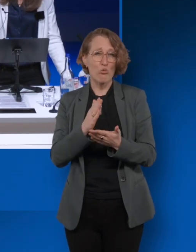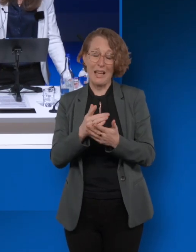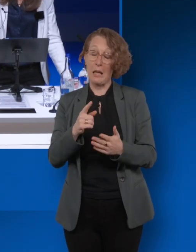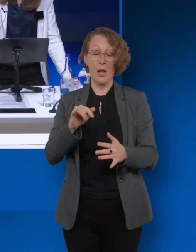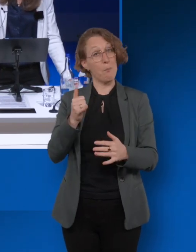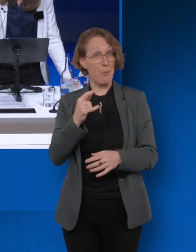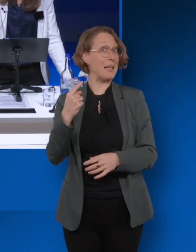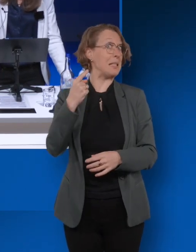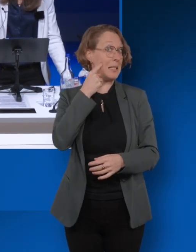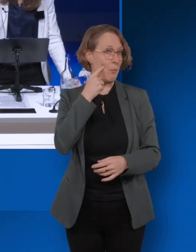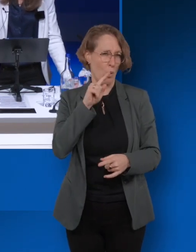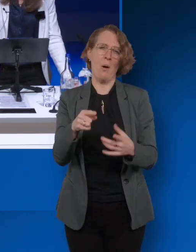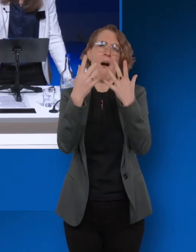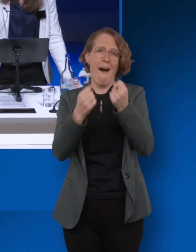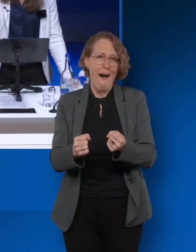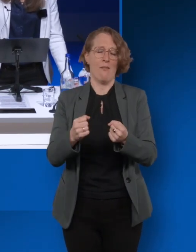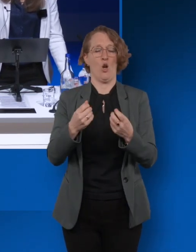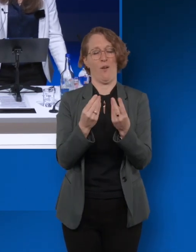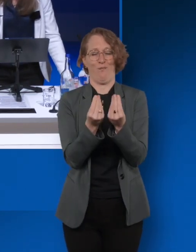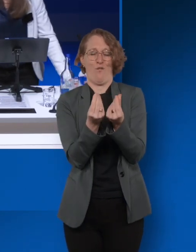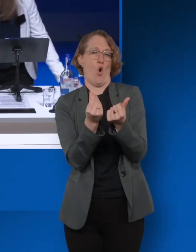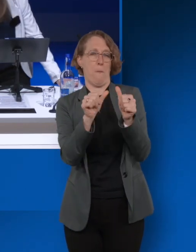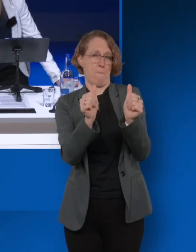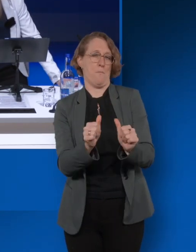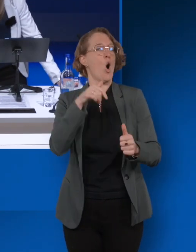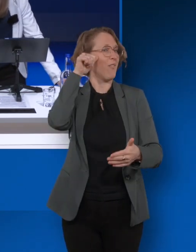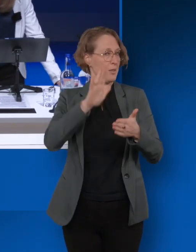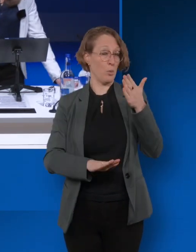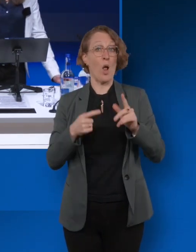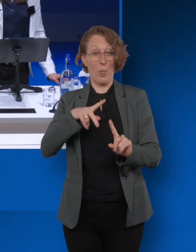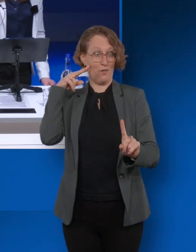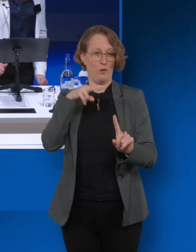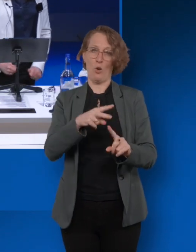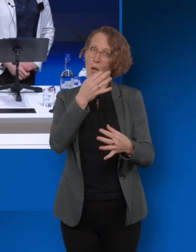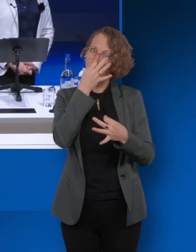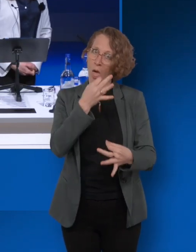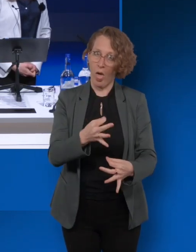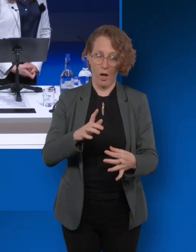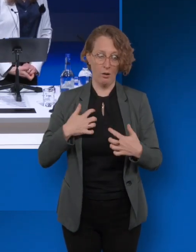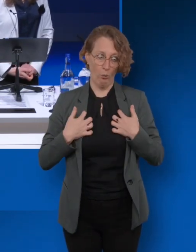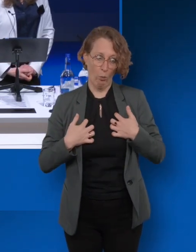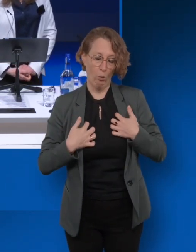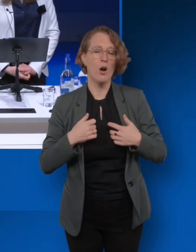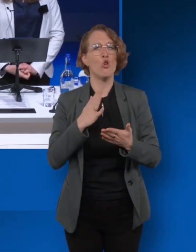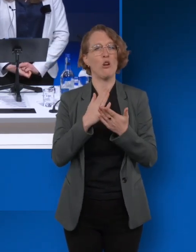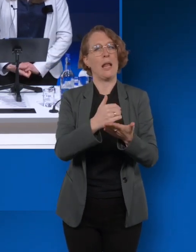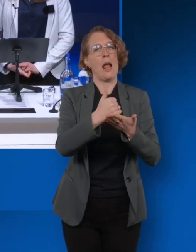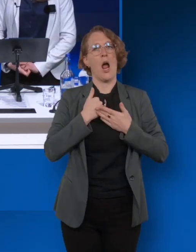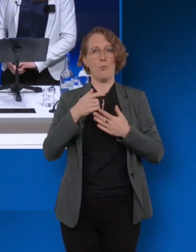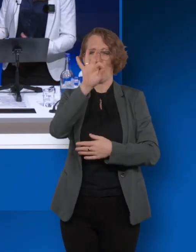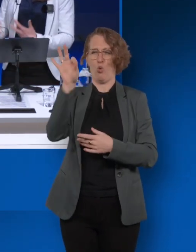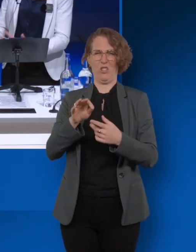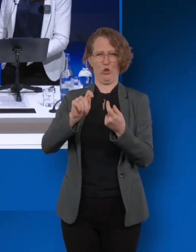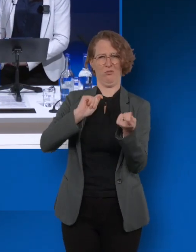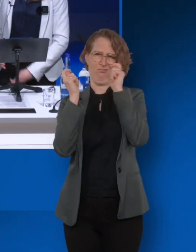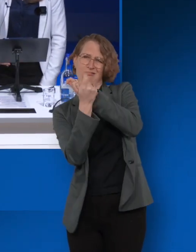forms of experience. And this view is fascinating. I think that it helps us to reframe the question in